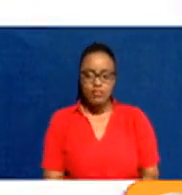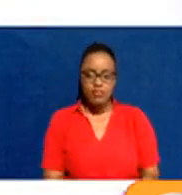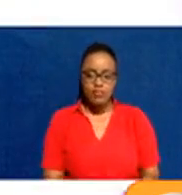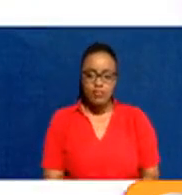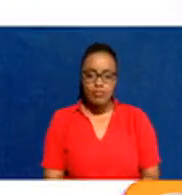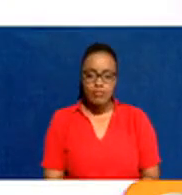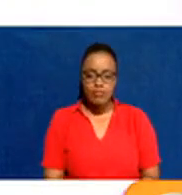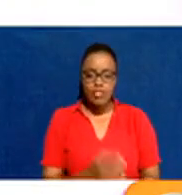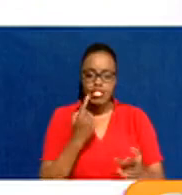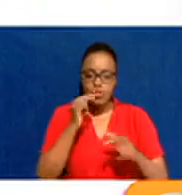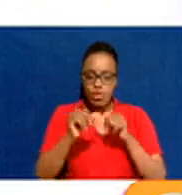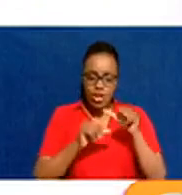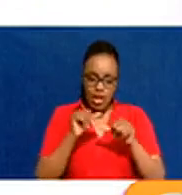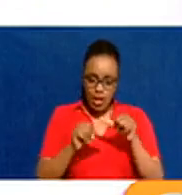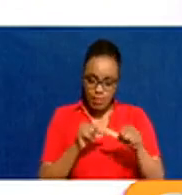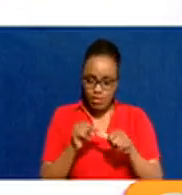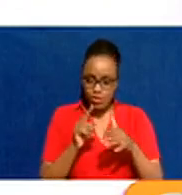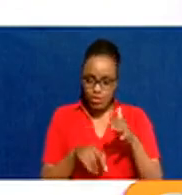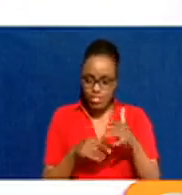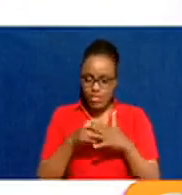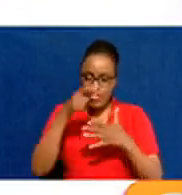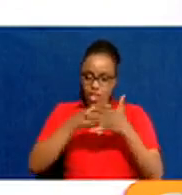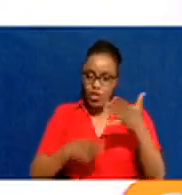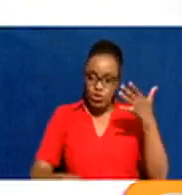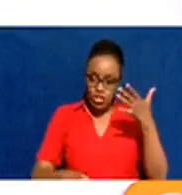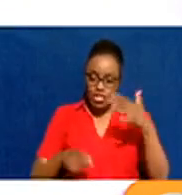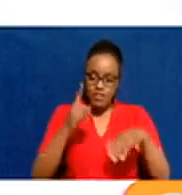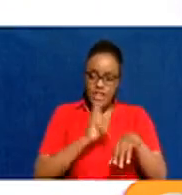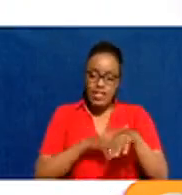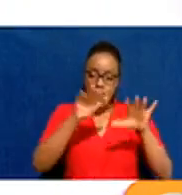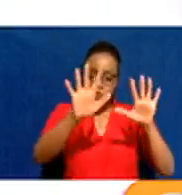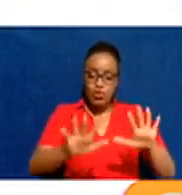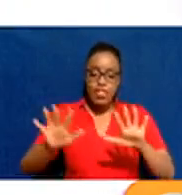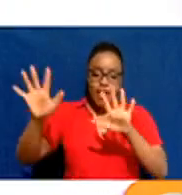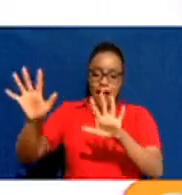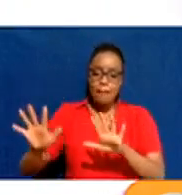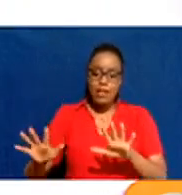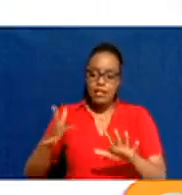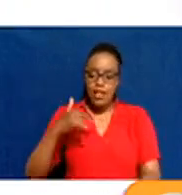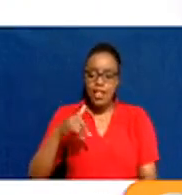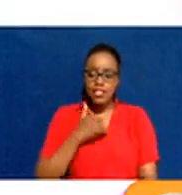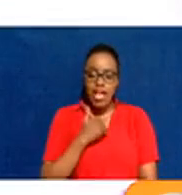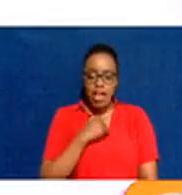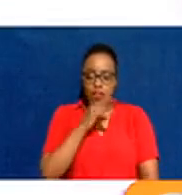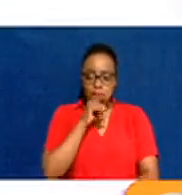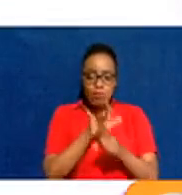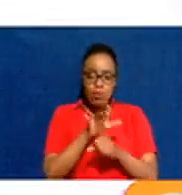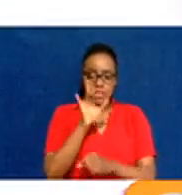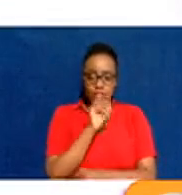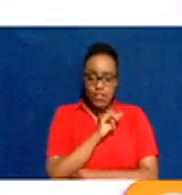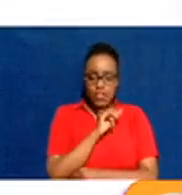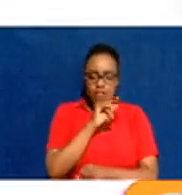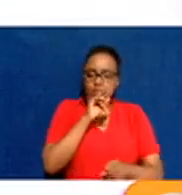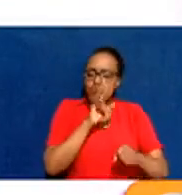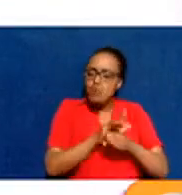Sasa naongea juu ya mambo ya uchumi. Wakati wa kampeni kulikuwa na ahadi. Ahadi